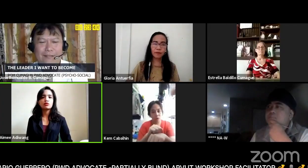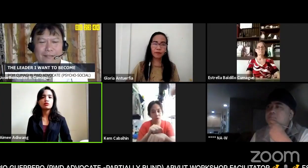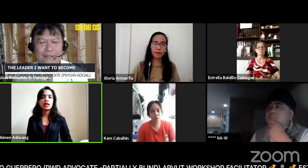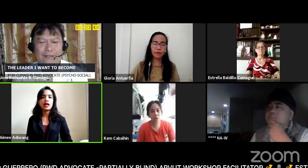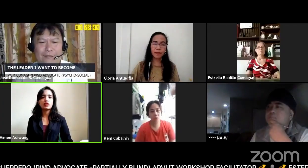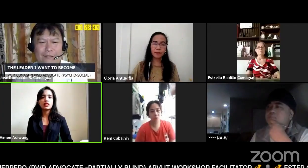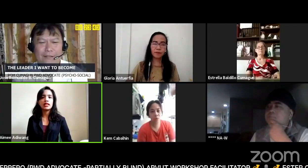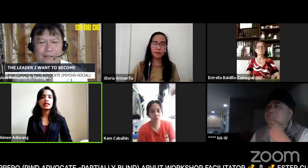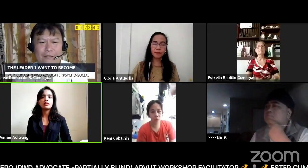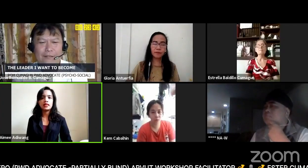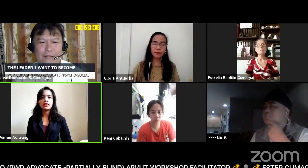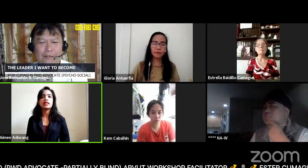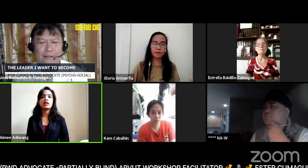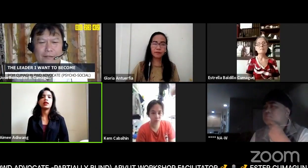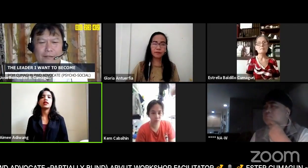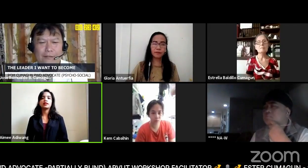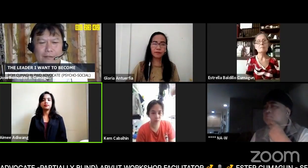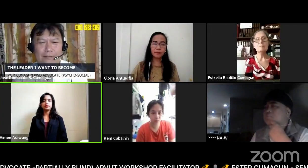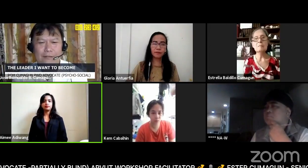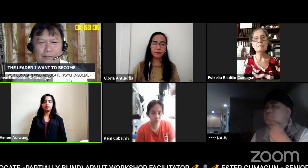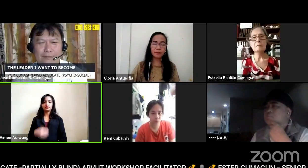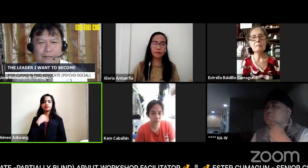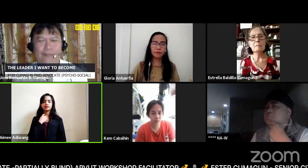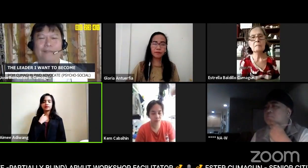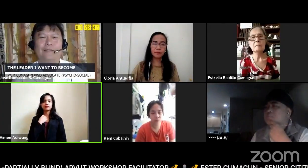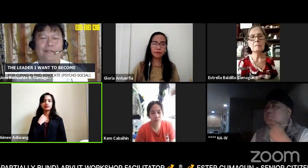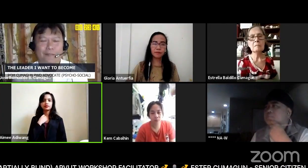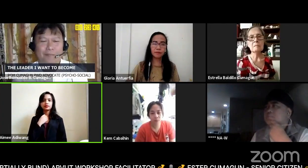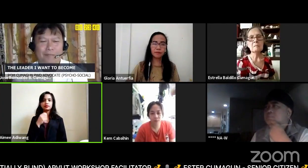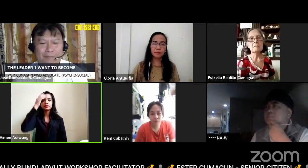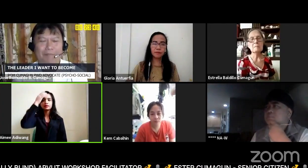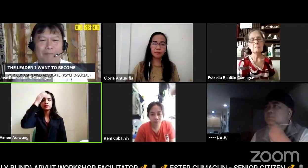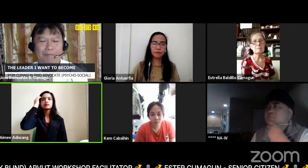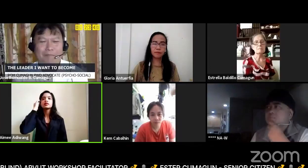and also yung magkaroon sila ng business and work.